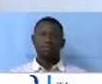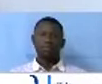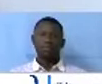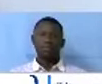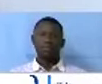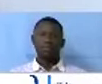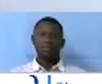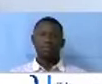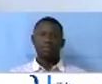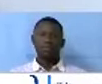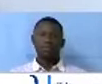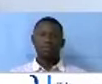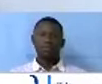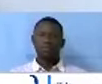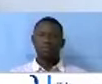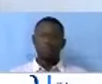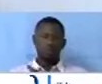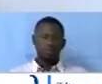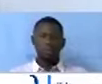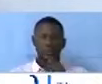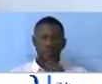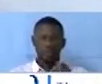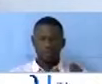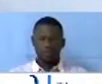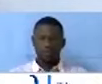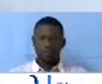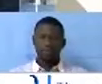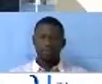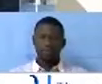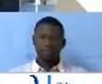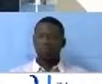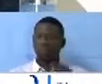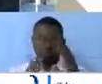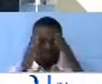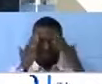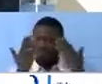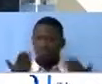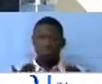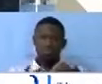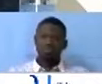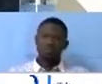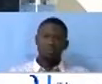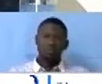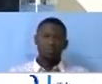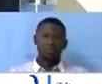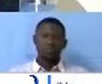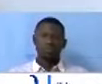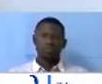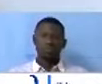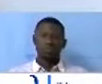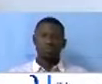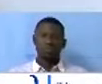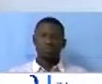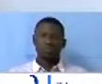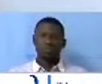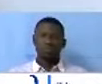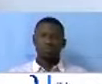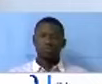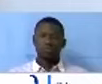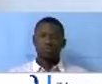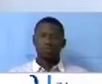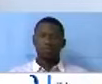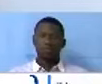Did it, Mr. Chairman. Not that I know of. Yes. So you deny being present? Mr.